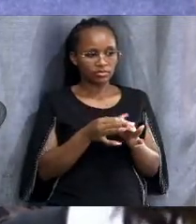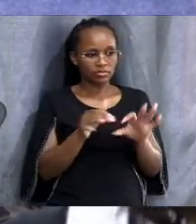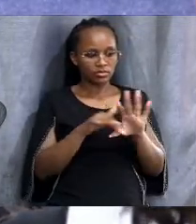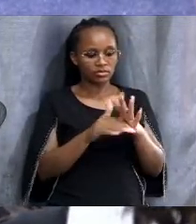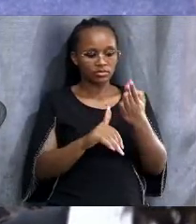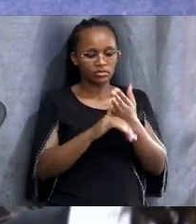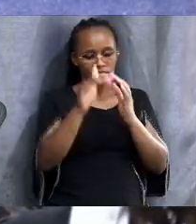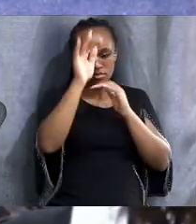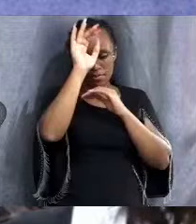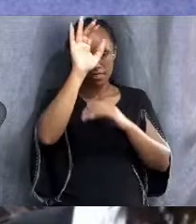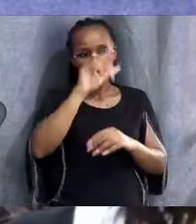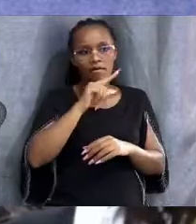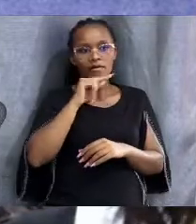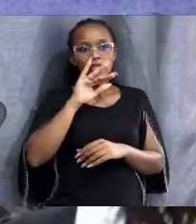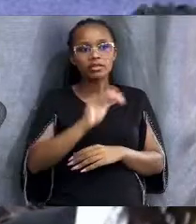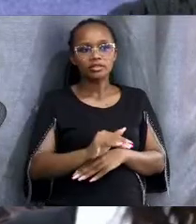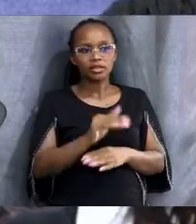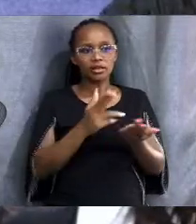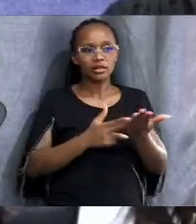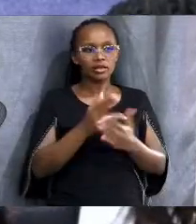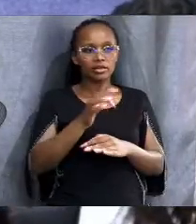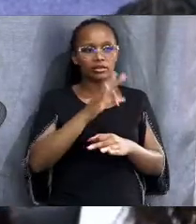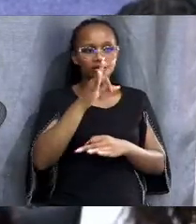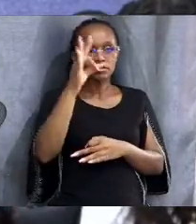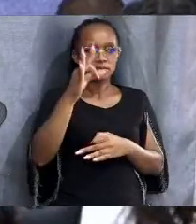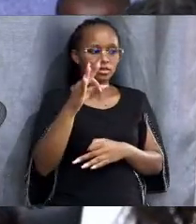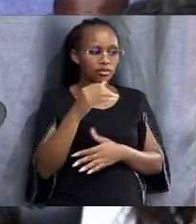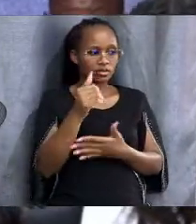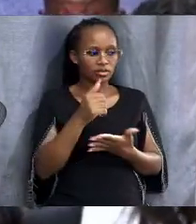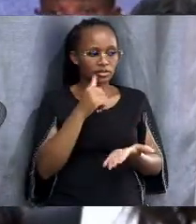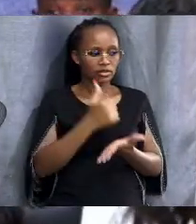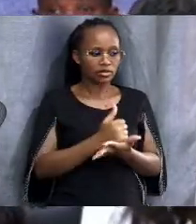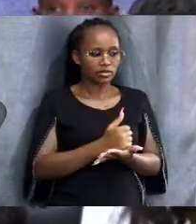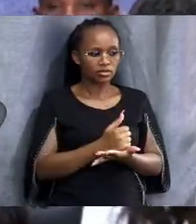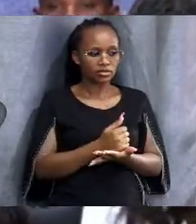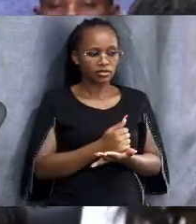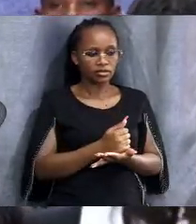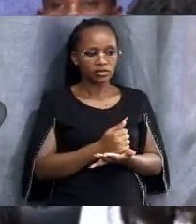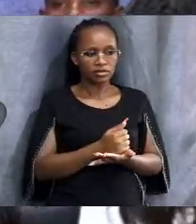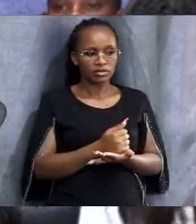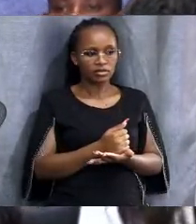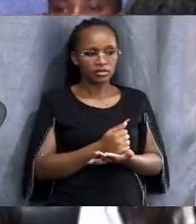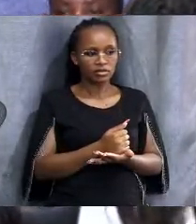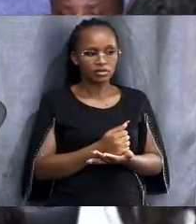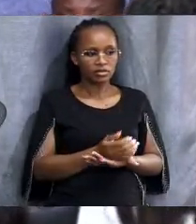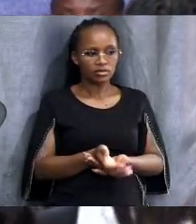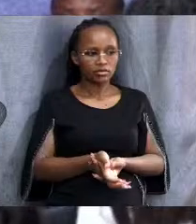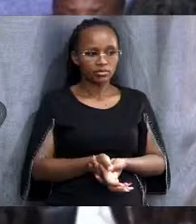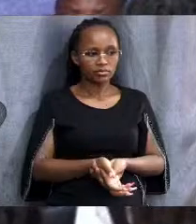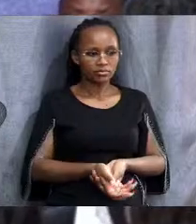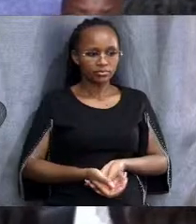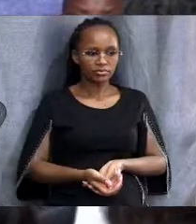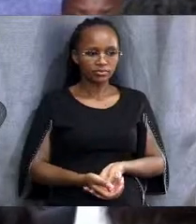in the name of God, the Father, the Son, and the Holy Spirit. Amen. Mutigadegehau.